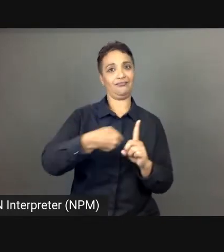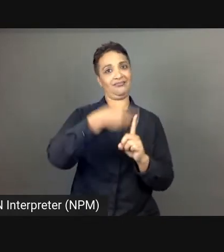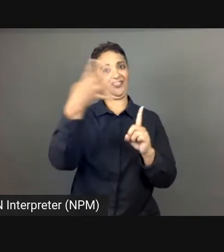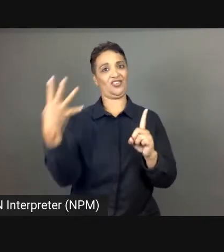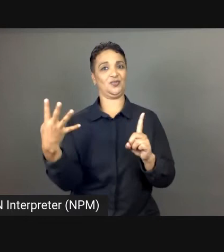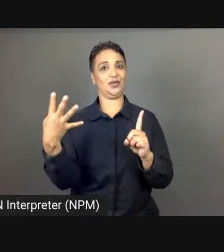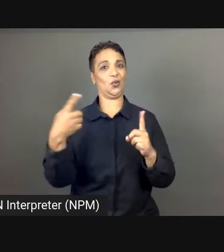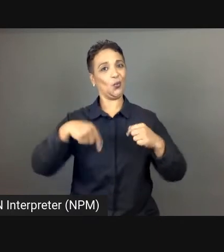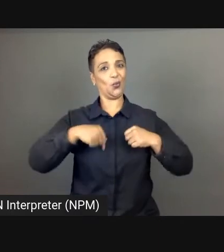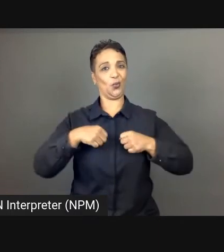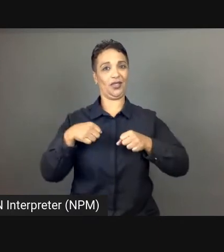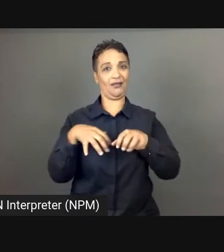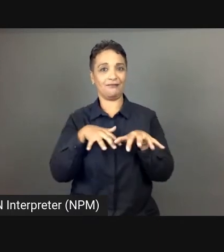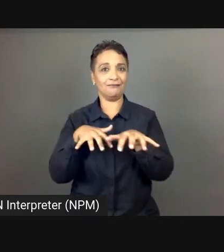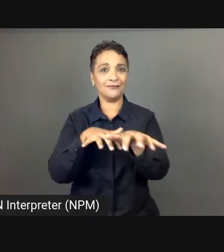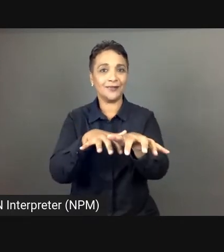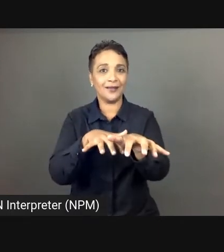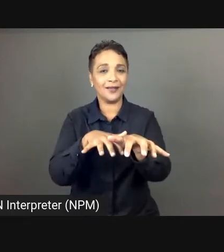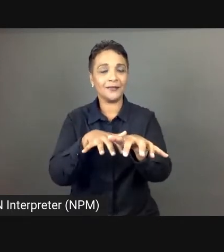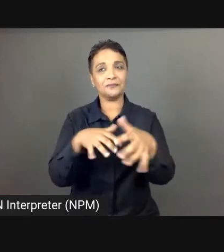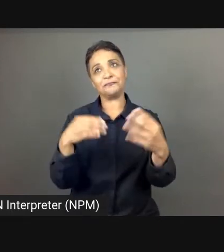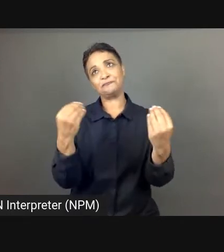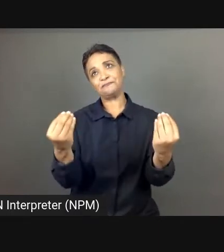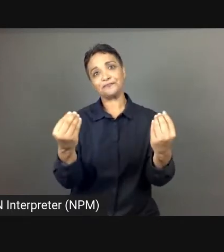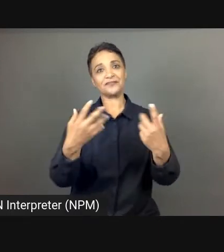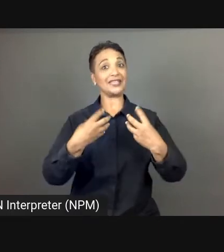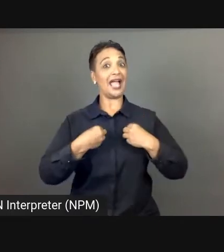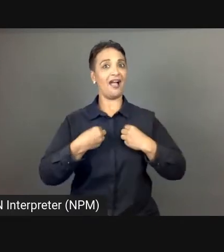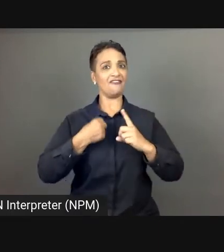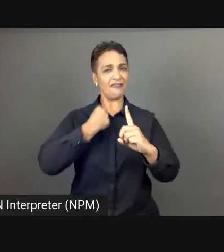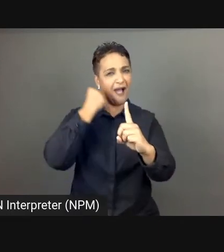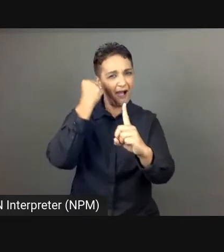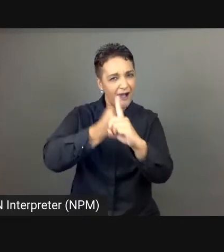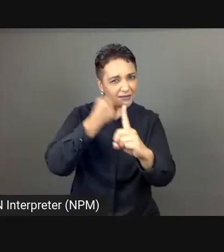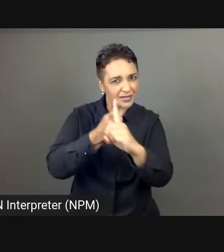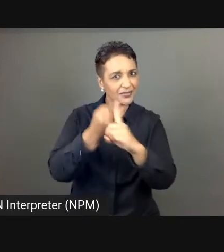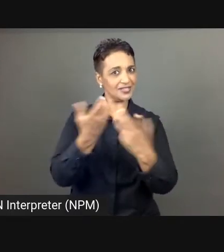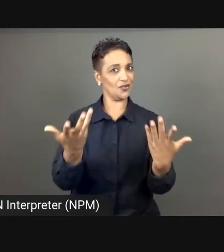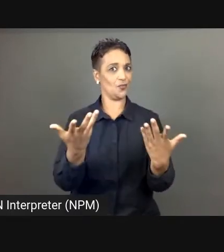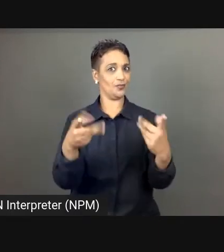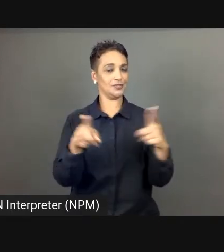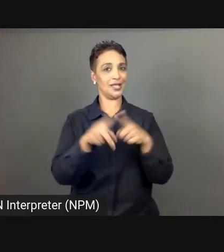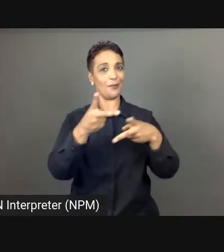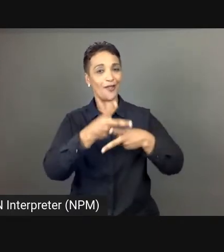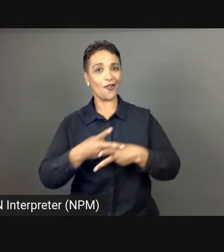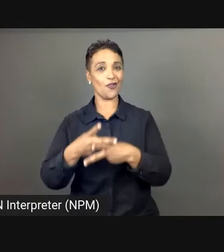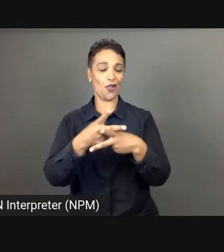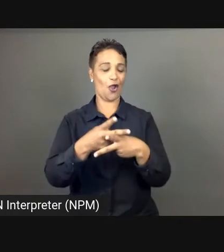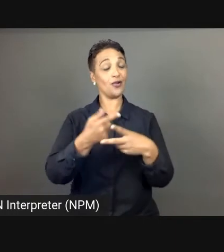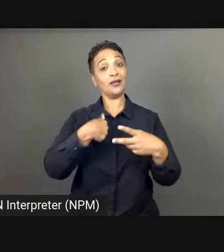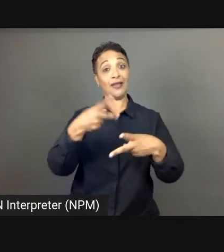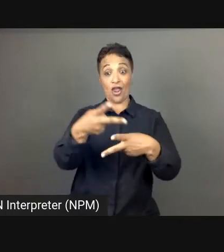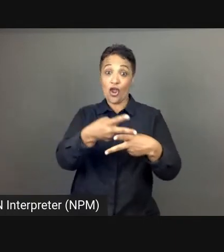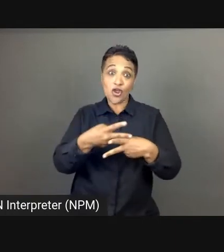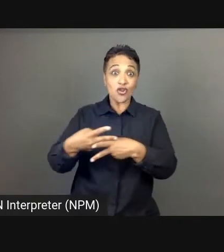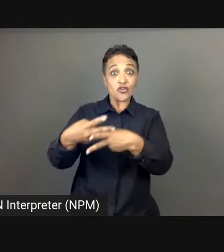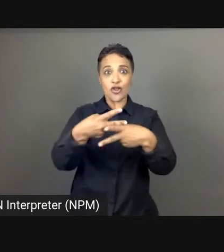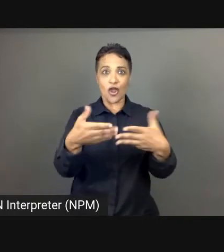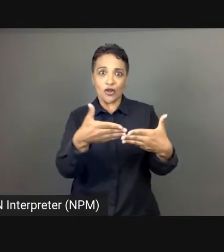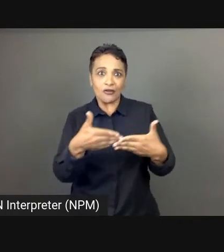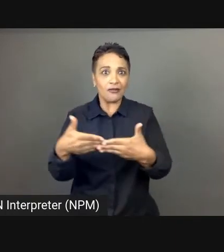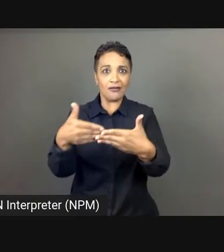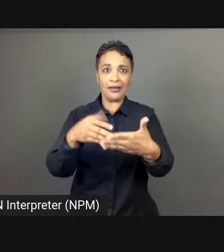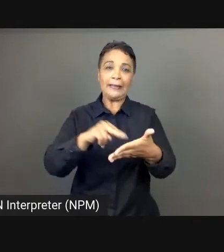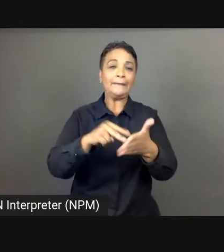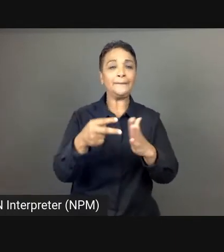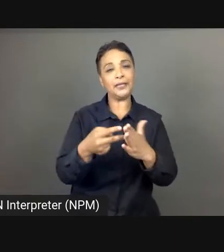starts. There's a real sense of activism as care. And when I say care, I don't mean sort of the tradition